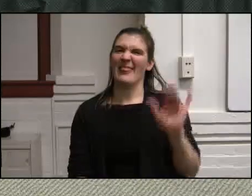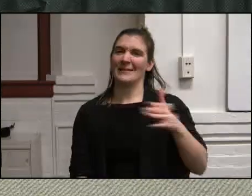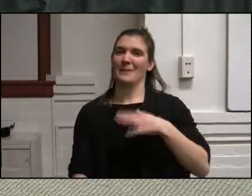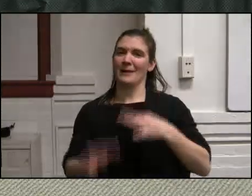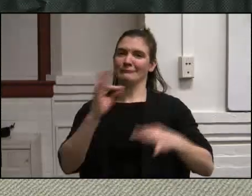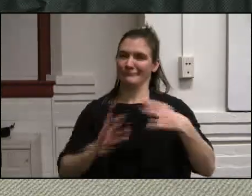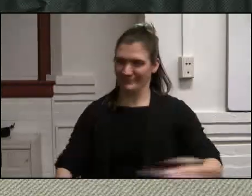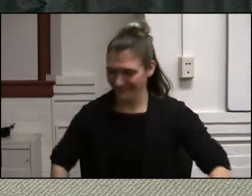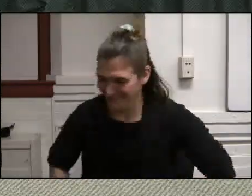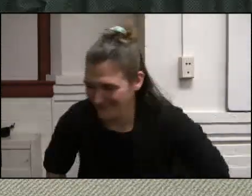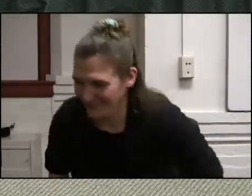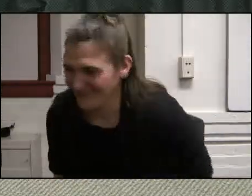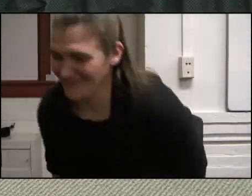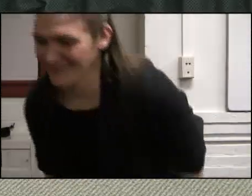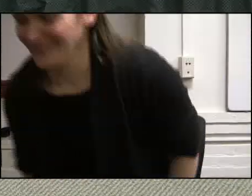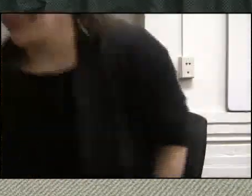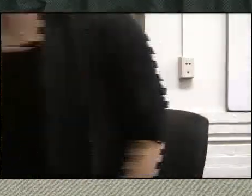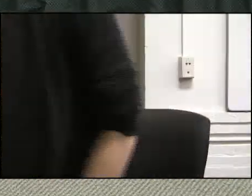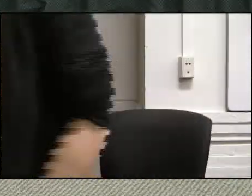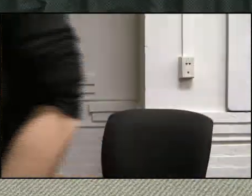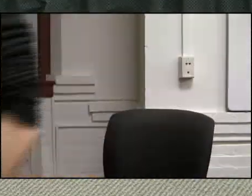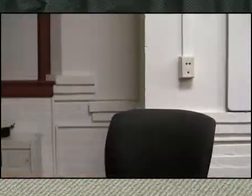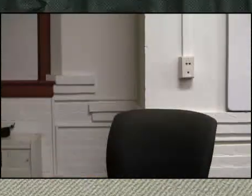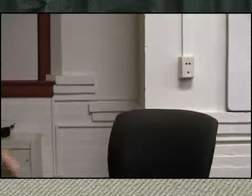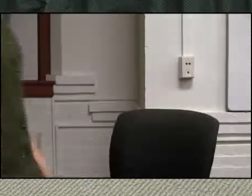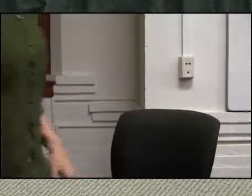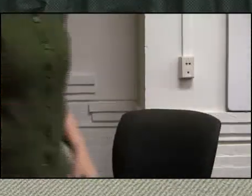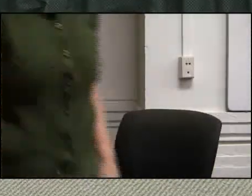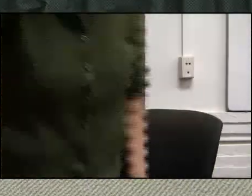I'm at. A couple responses and I'm happy to move on.